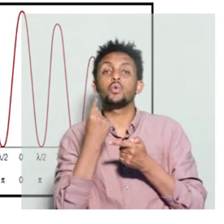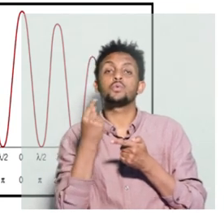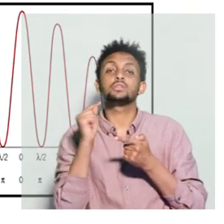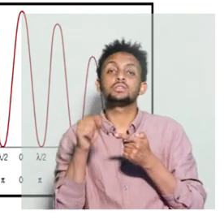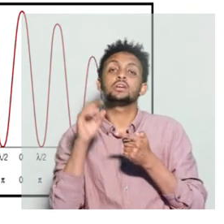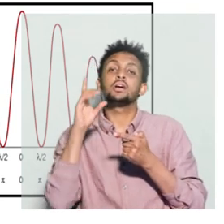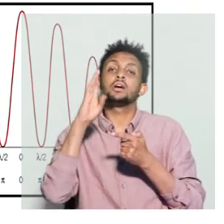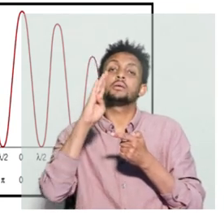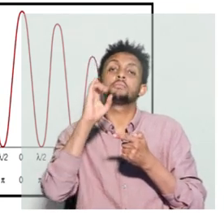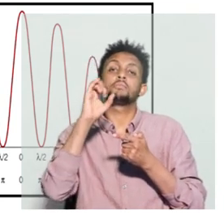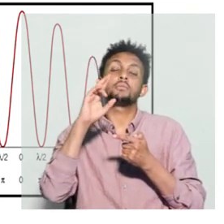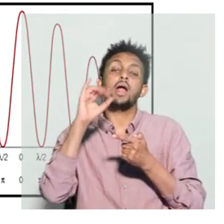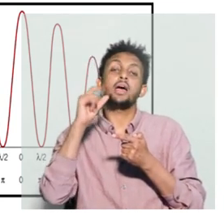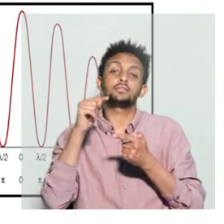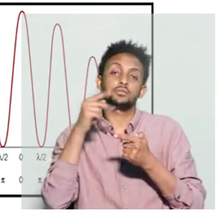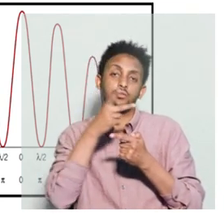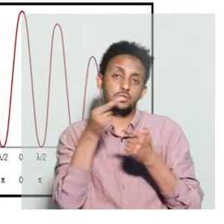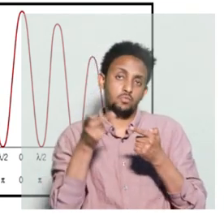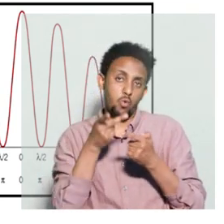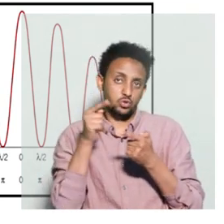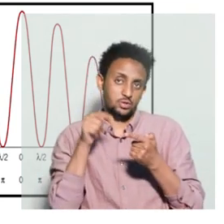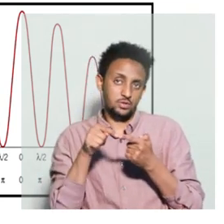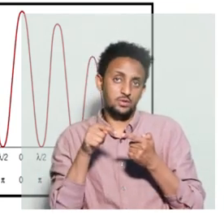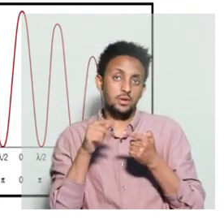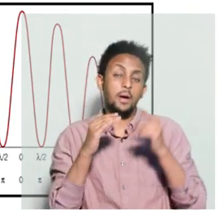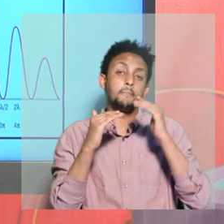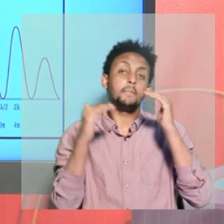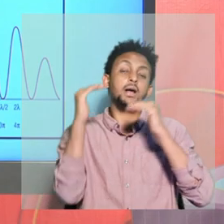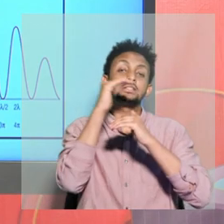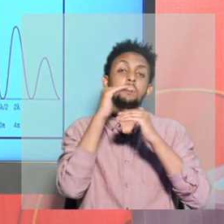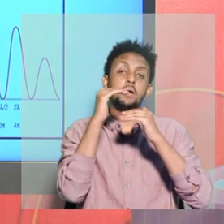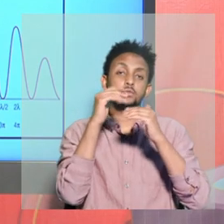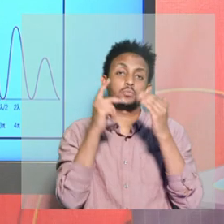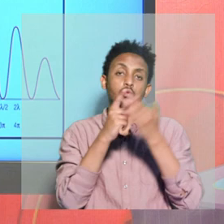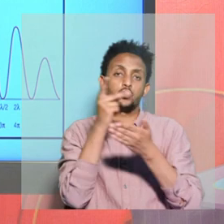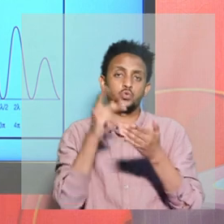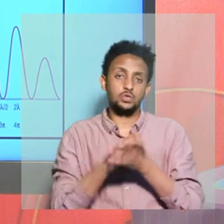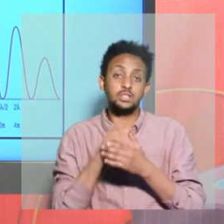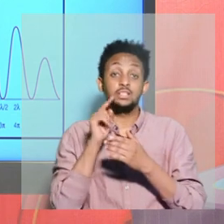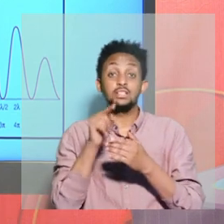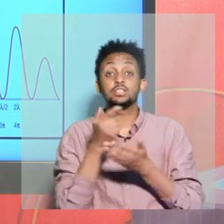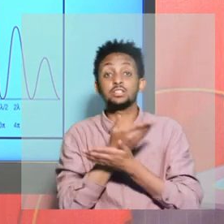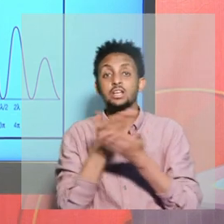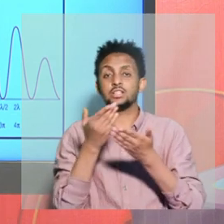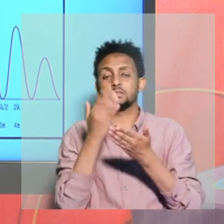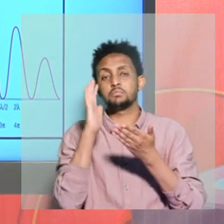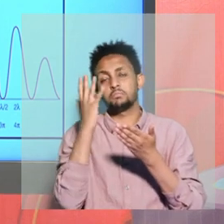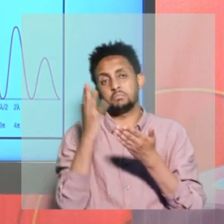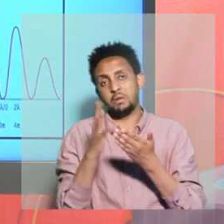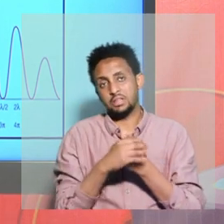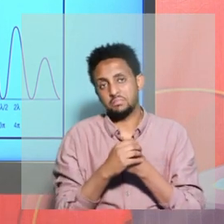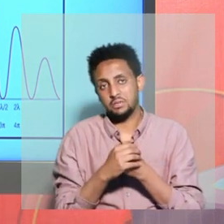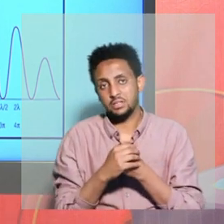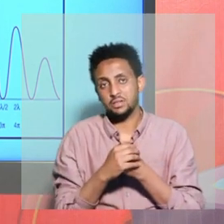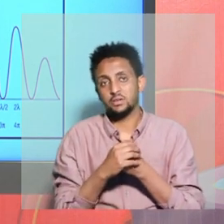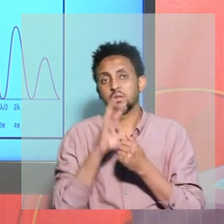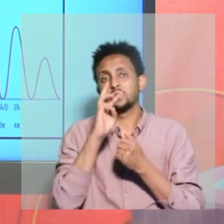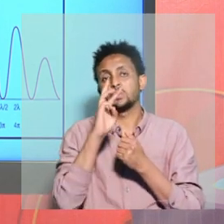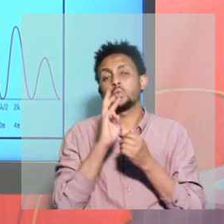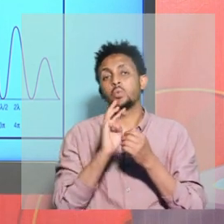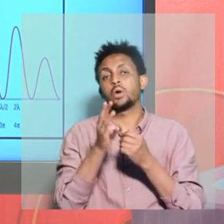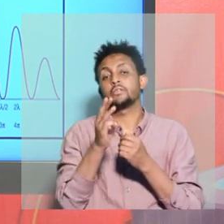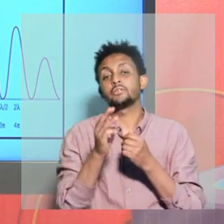a brighter spot so that maxima is produced. And in this case, there might be a wave which